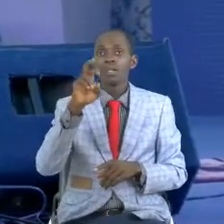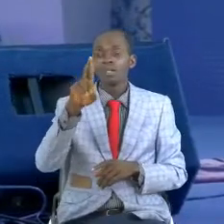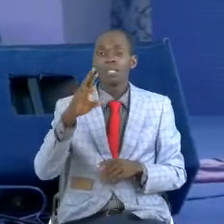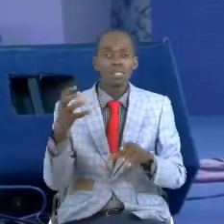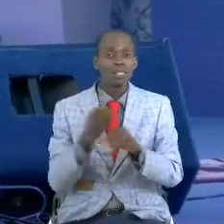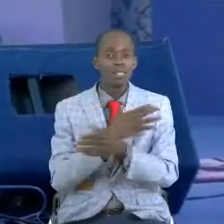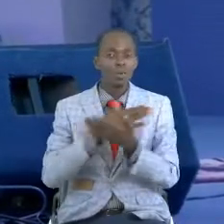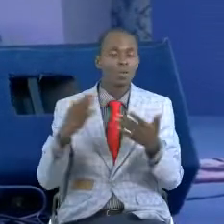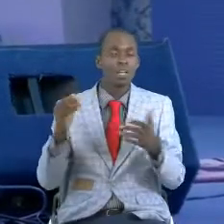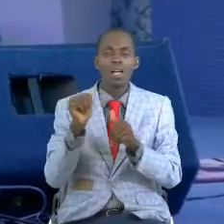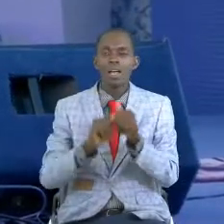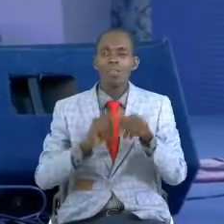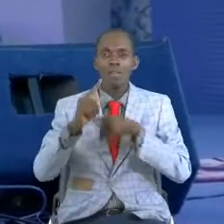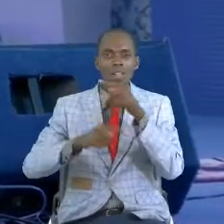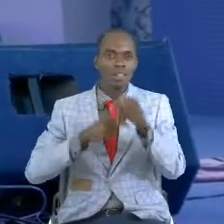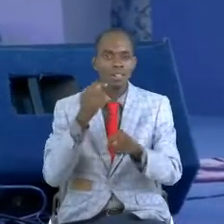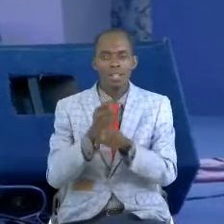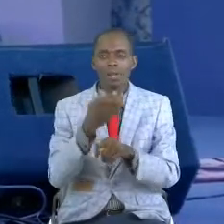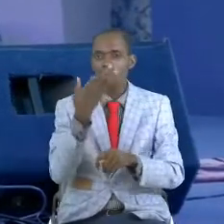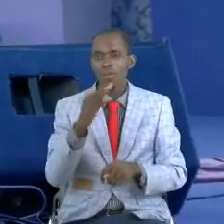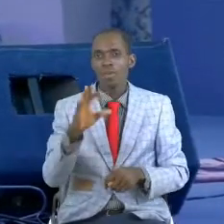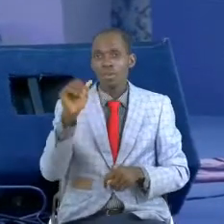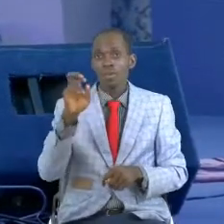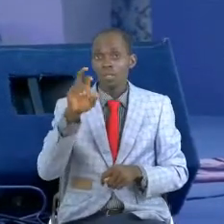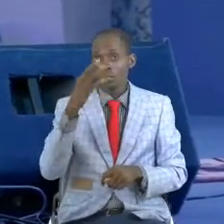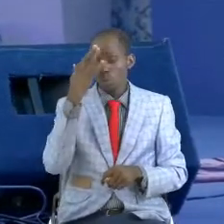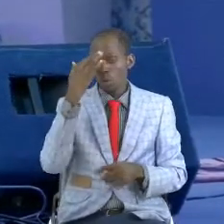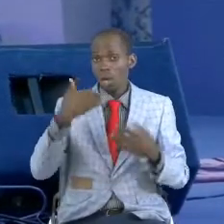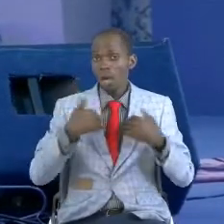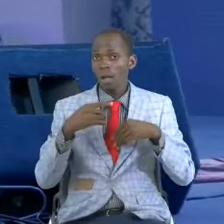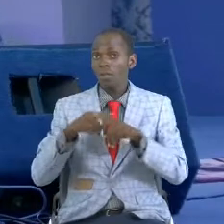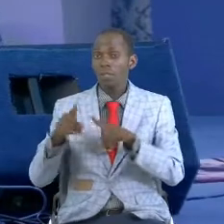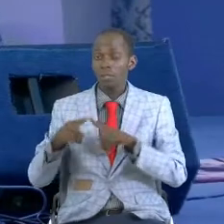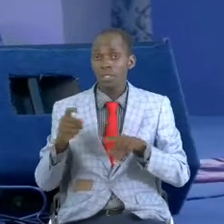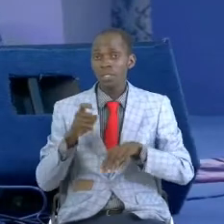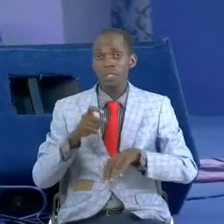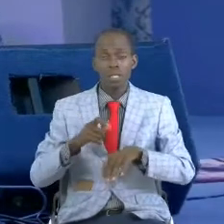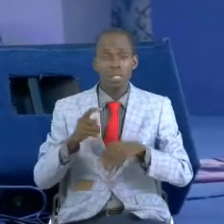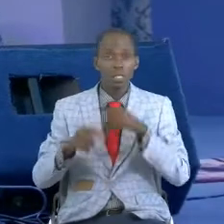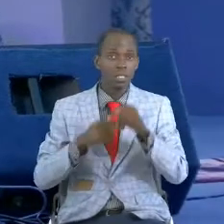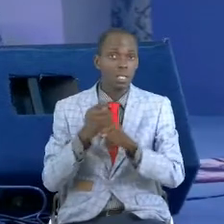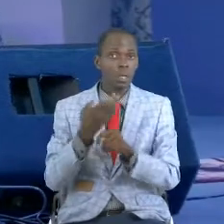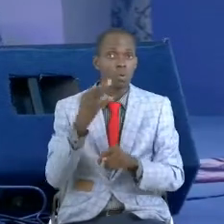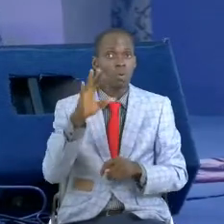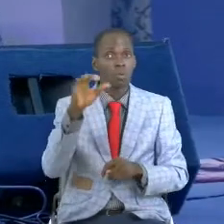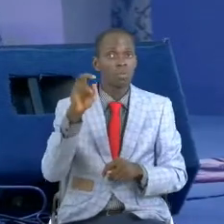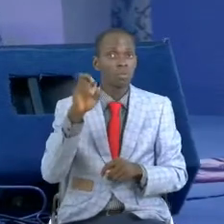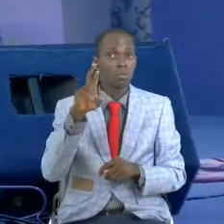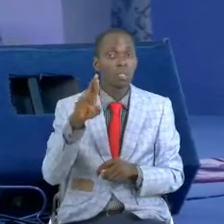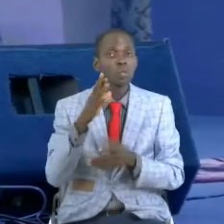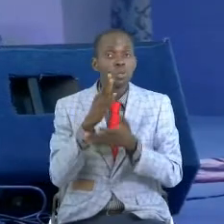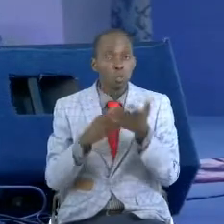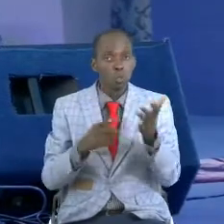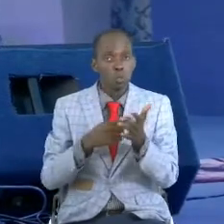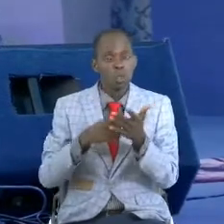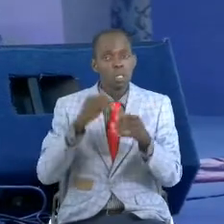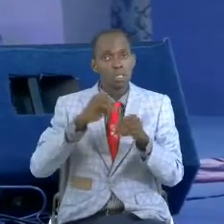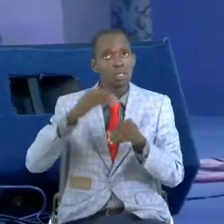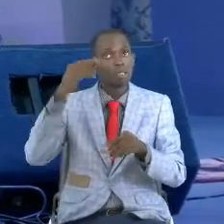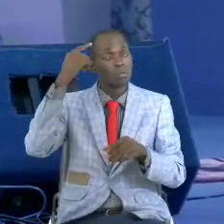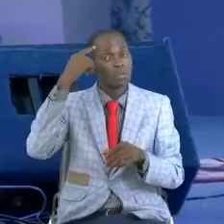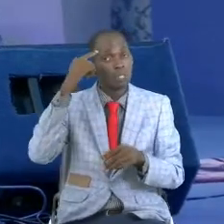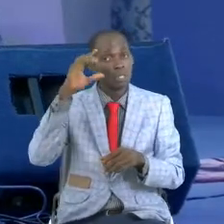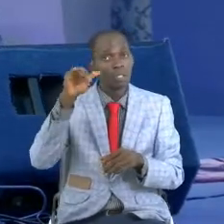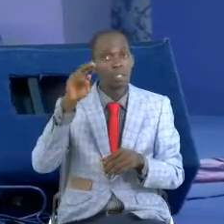know, there are various forms of cancer. Sometimes there's cancer in the brain, in the head. Sometimes there's cancer on the